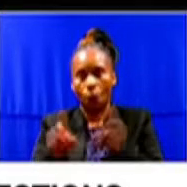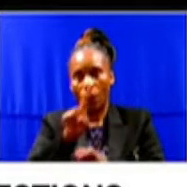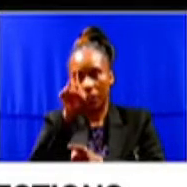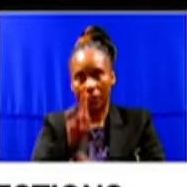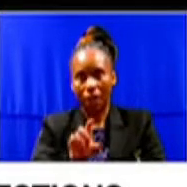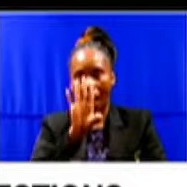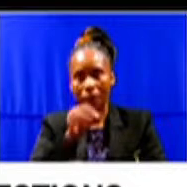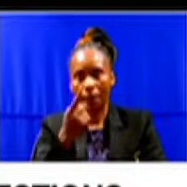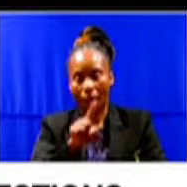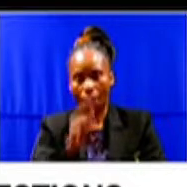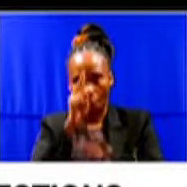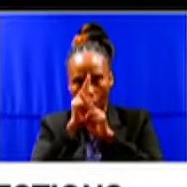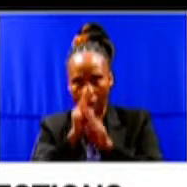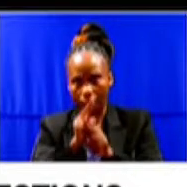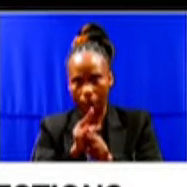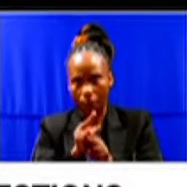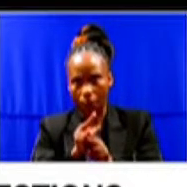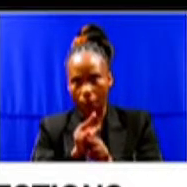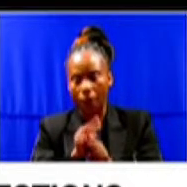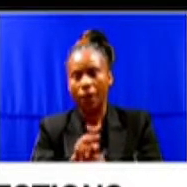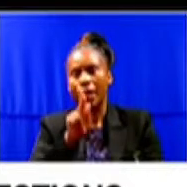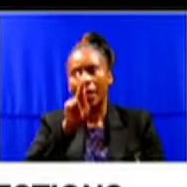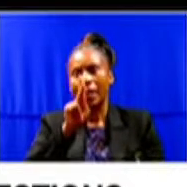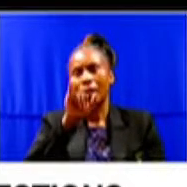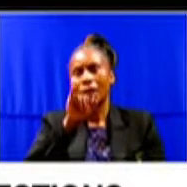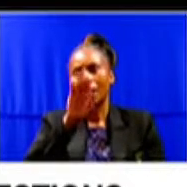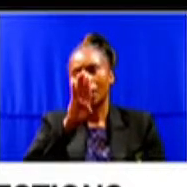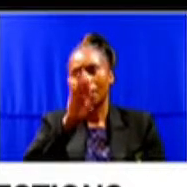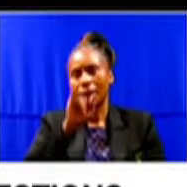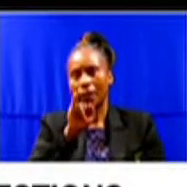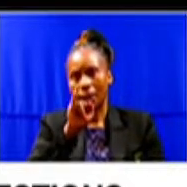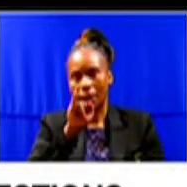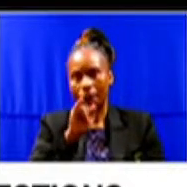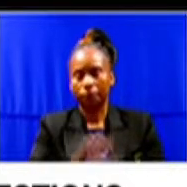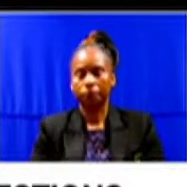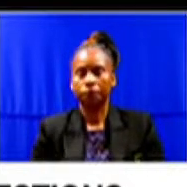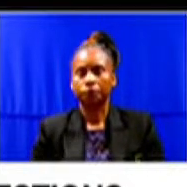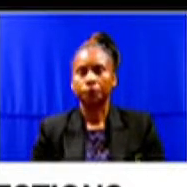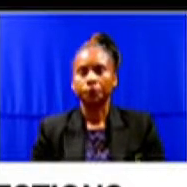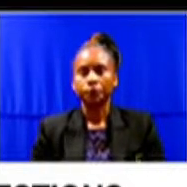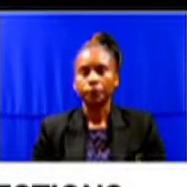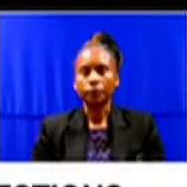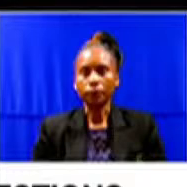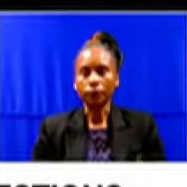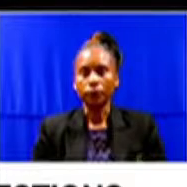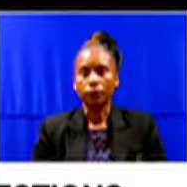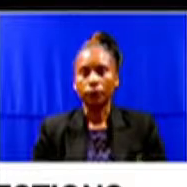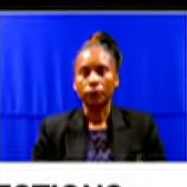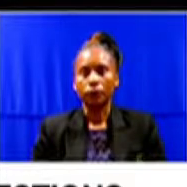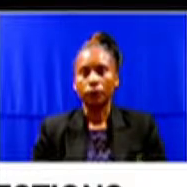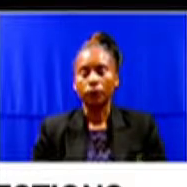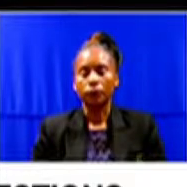by Honorable T. Kibi, who's on the virtual platform.